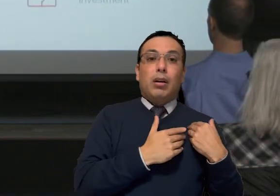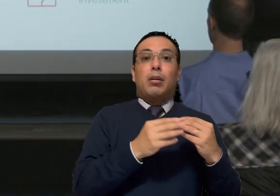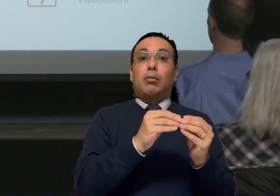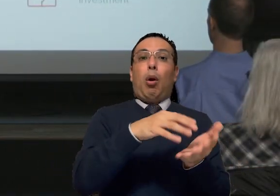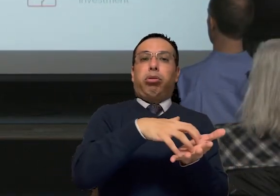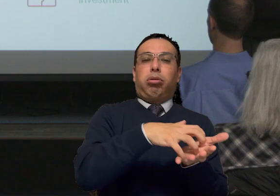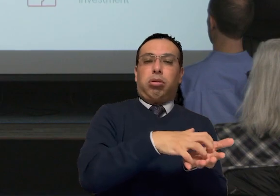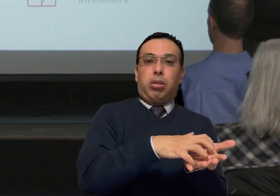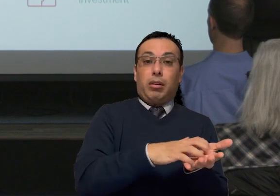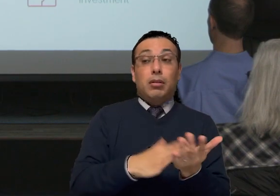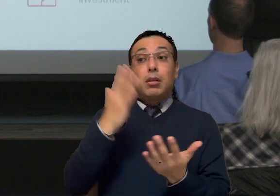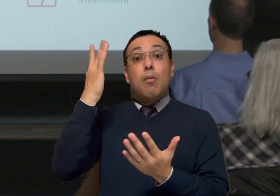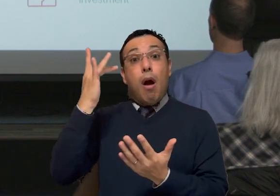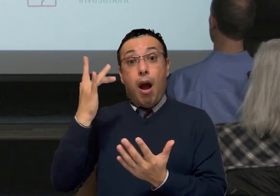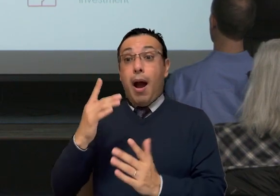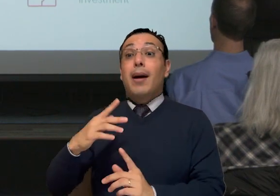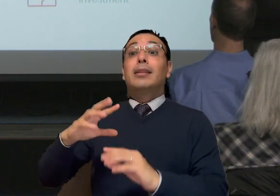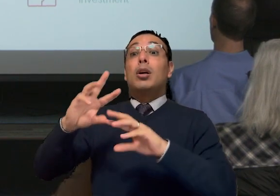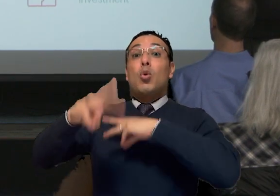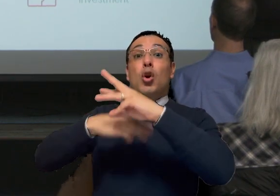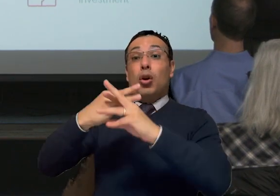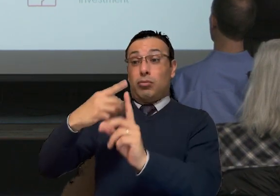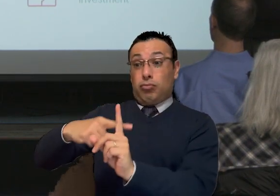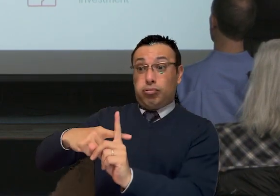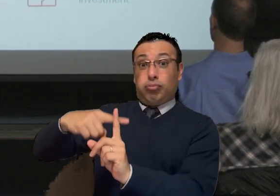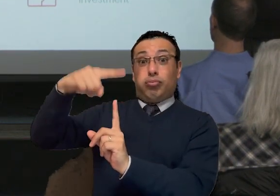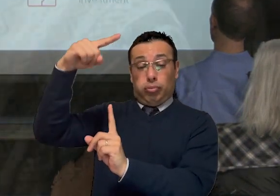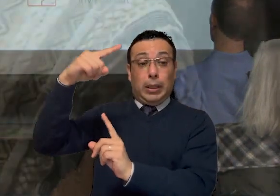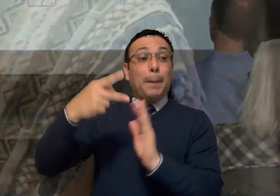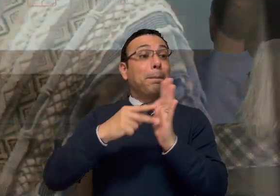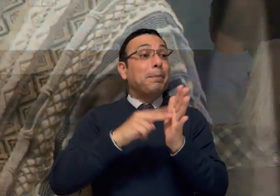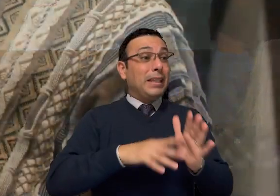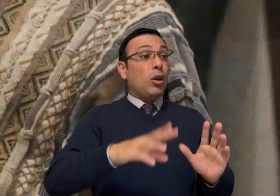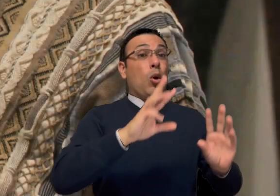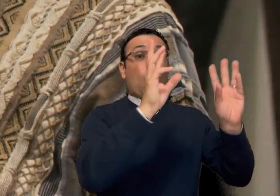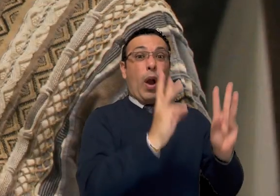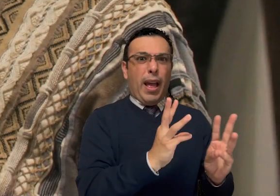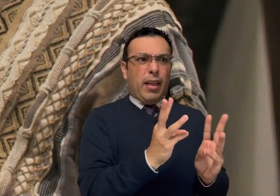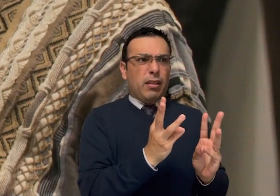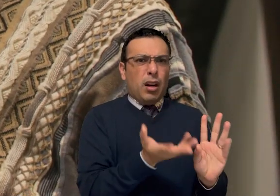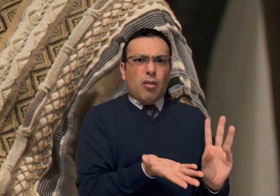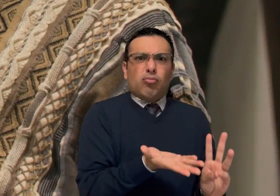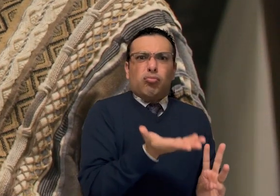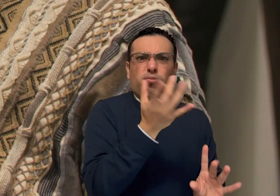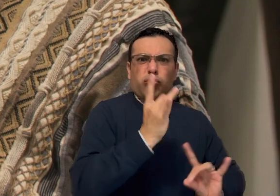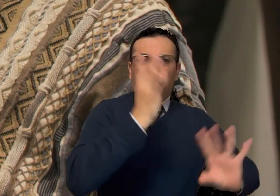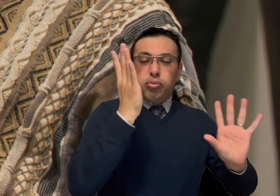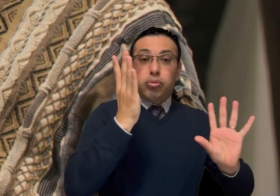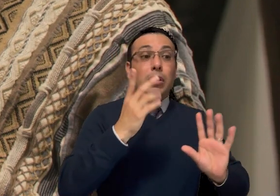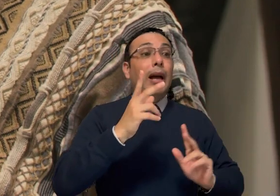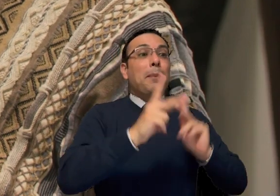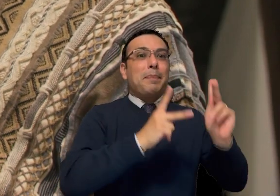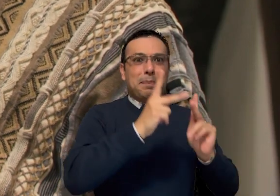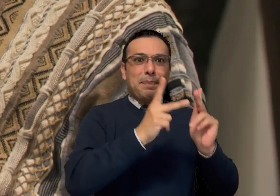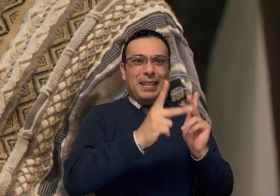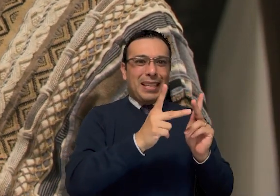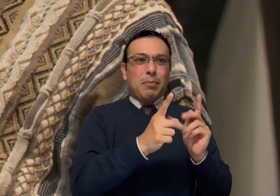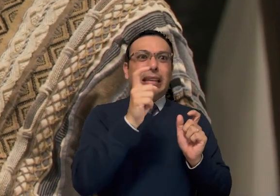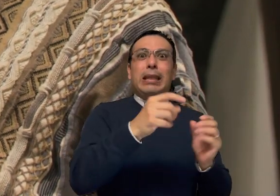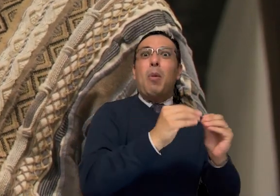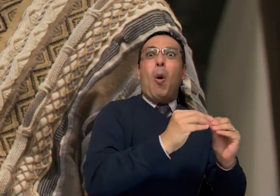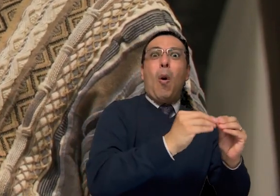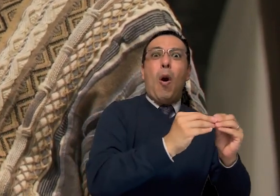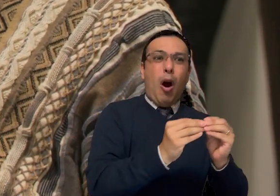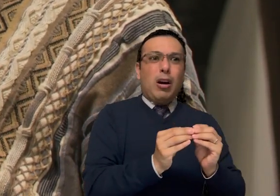climate change is leading to more extreme events, which impact the grid and ratepayers physically and